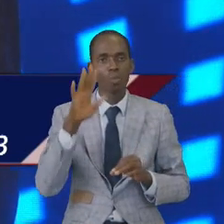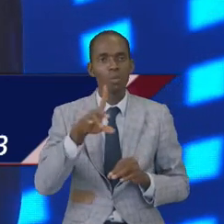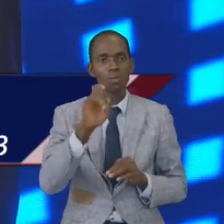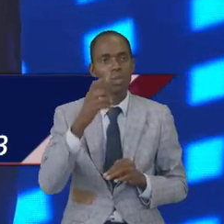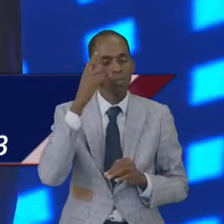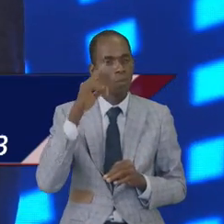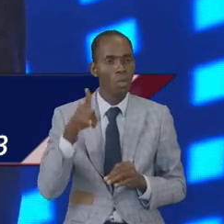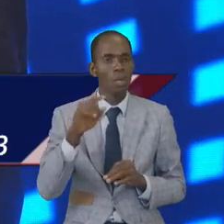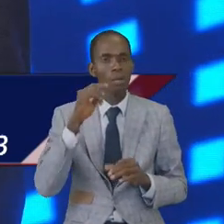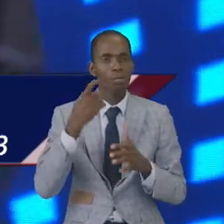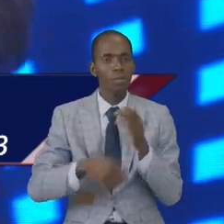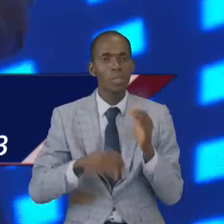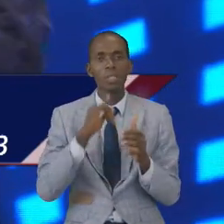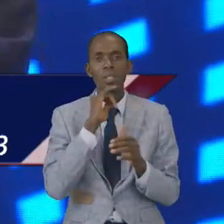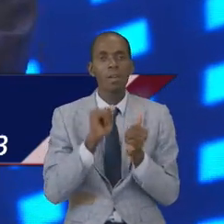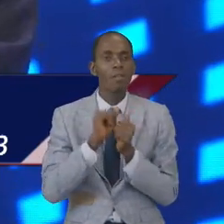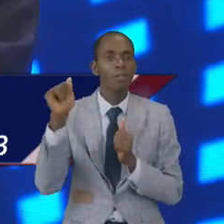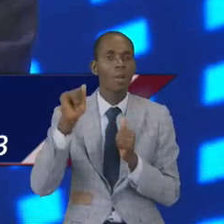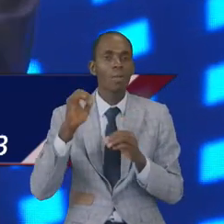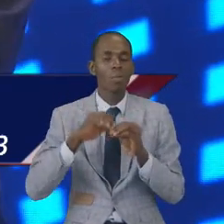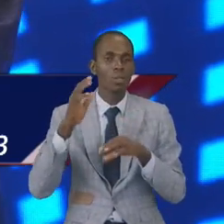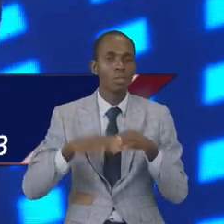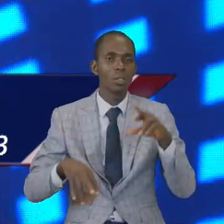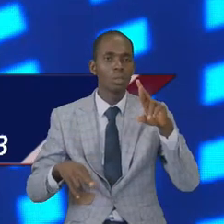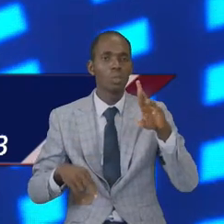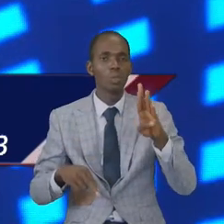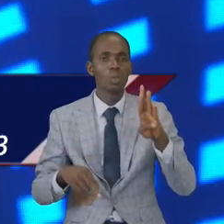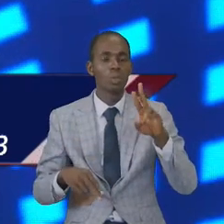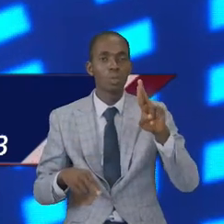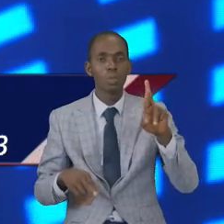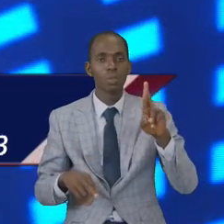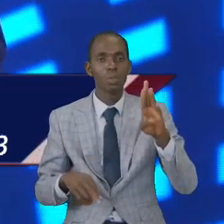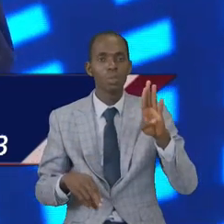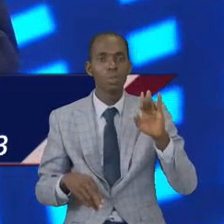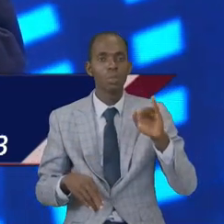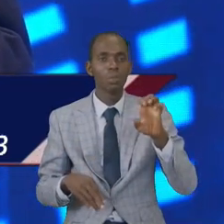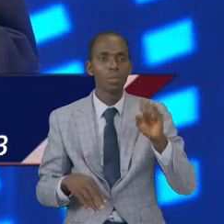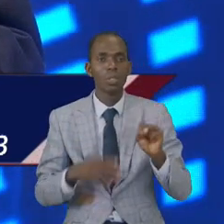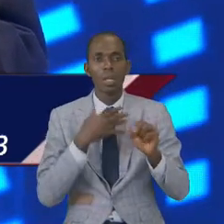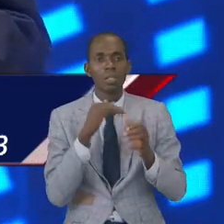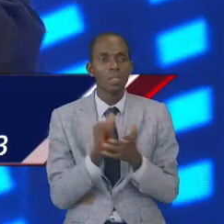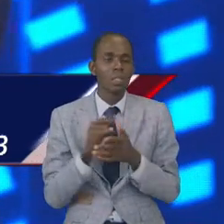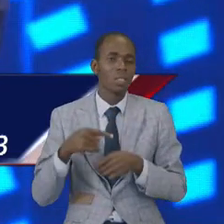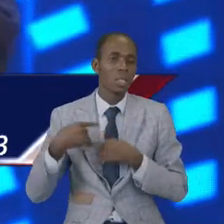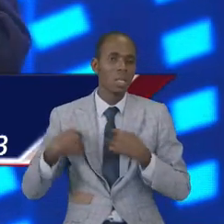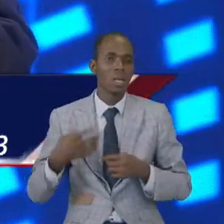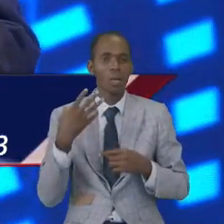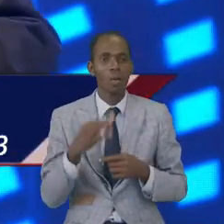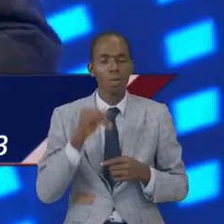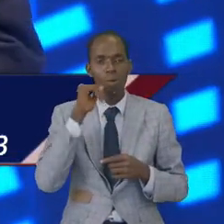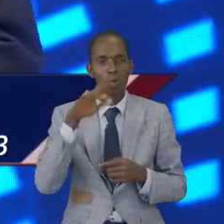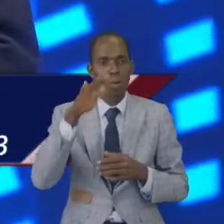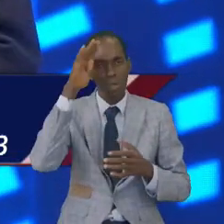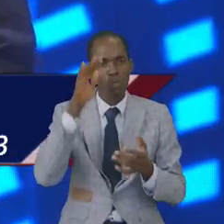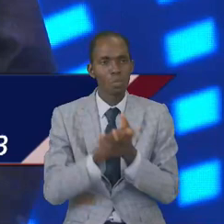is far above rubies. Then in verse 11, it says, the heart of her husband does simply